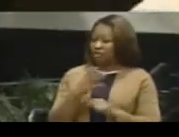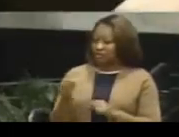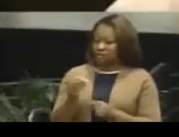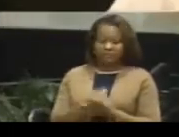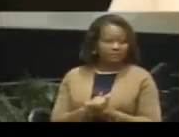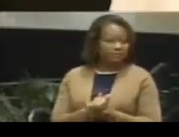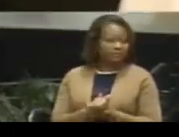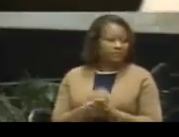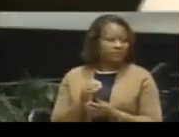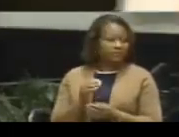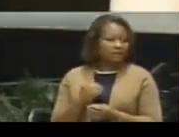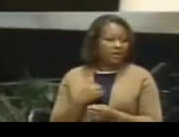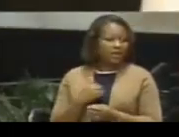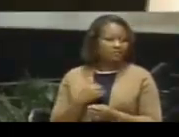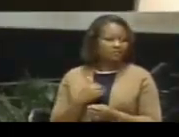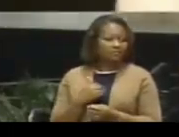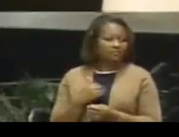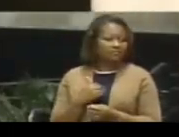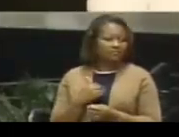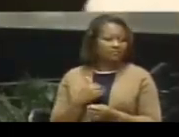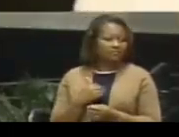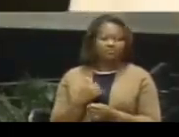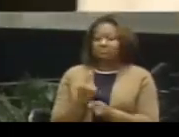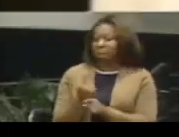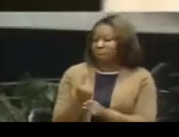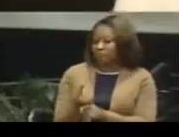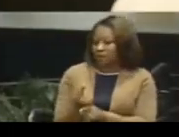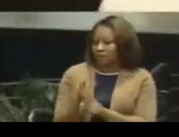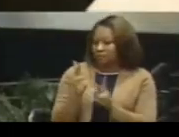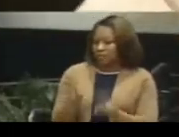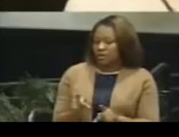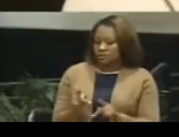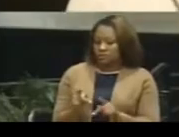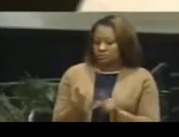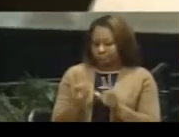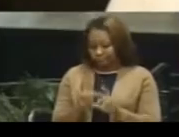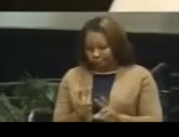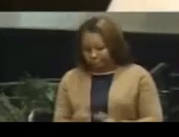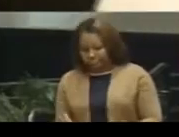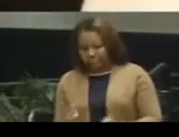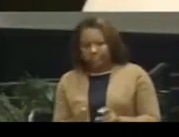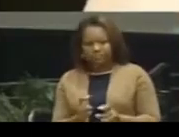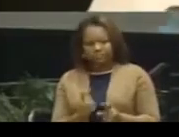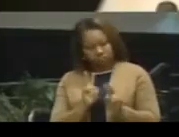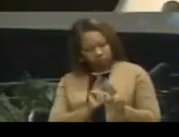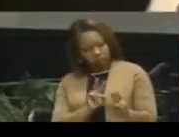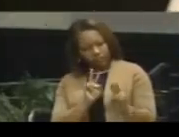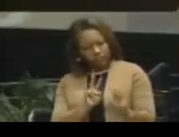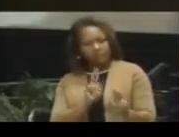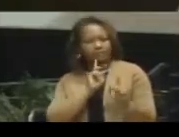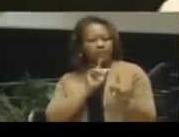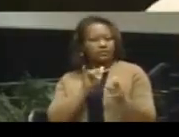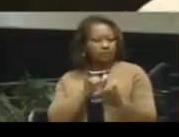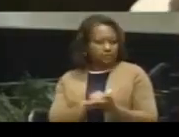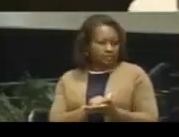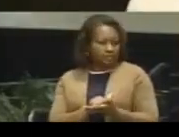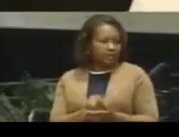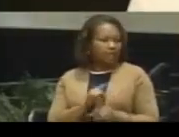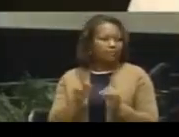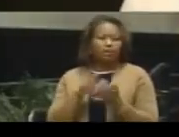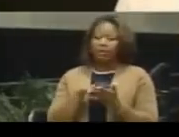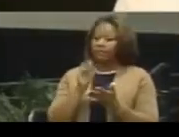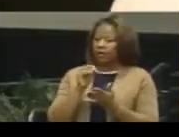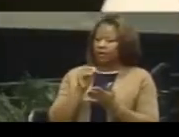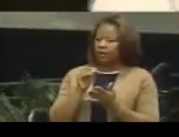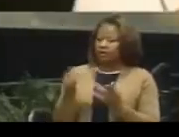I'm usually a prompt person. Examine this, observe that. answer this. But what we learned to do and